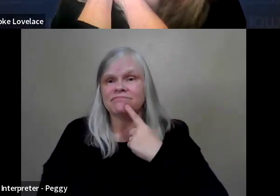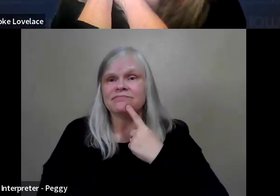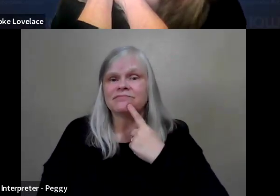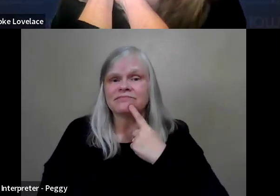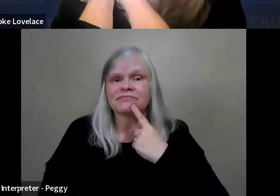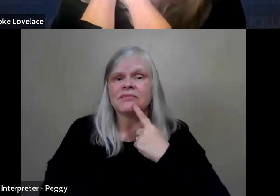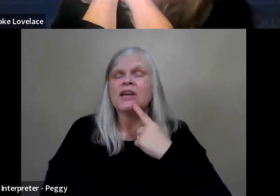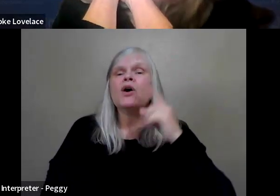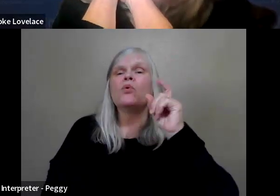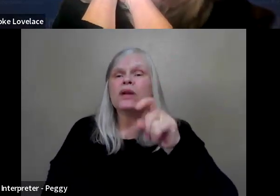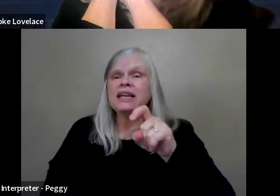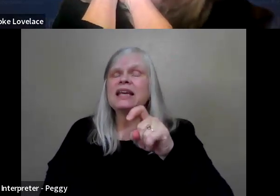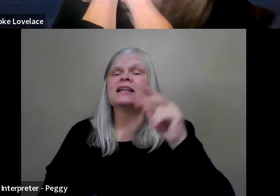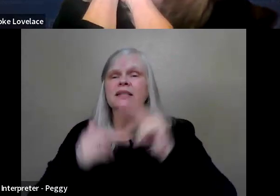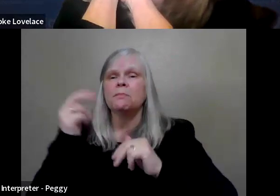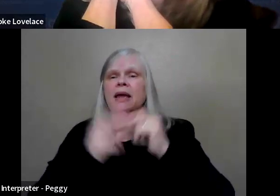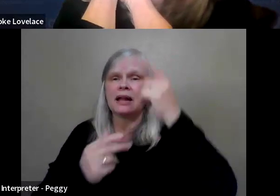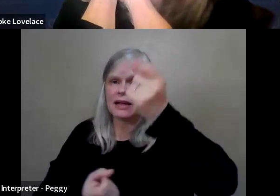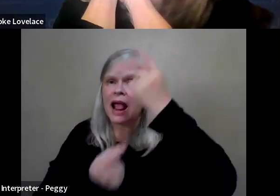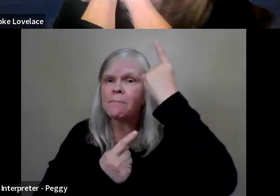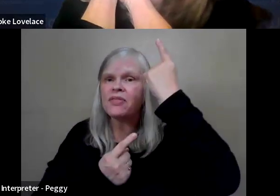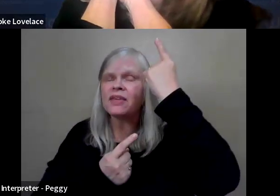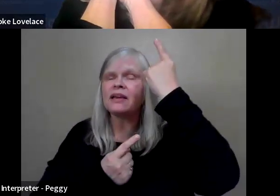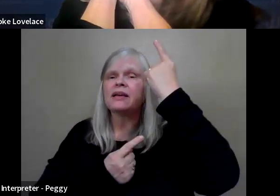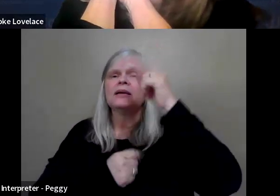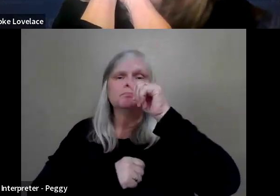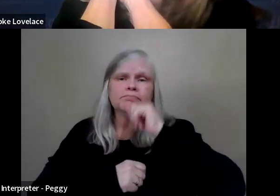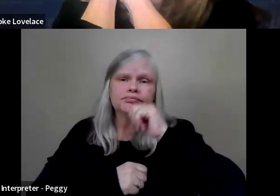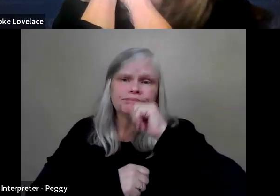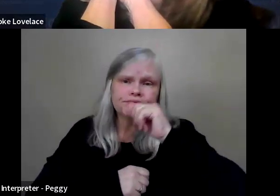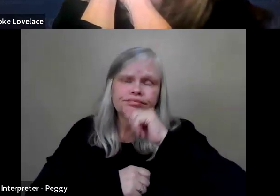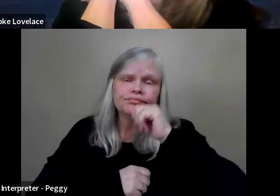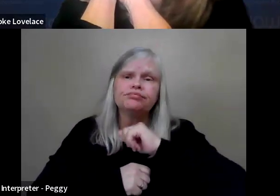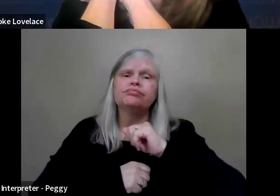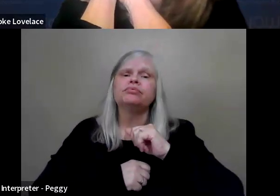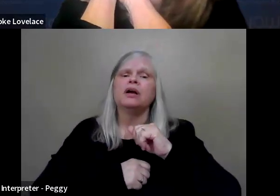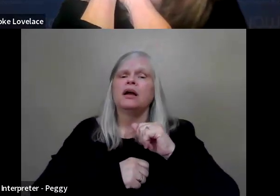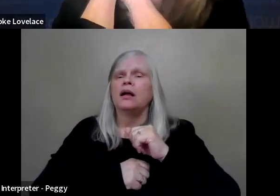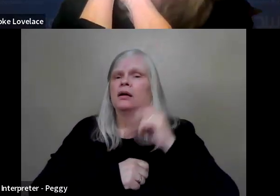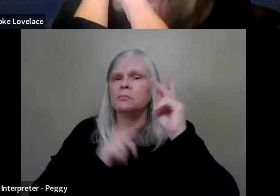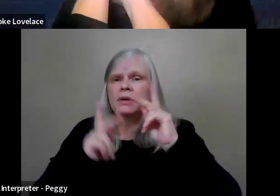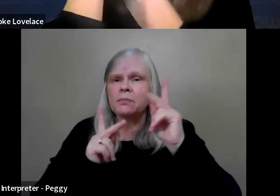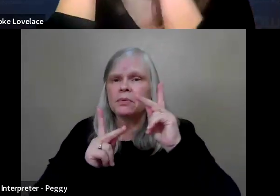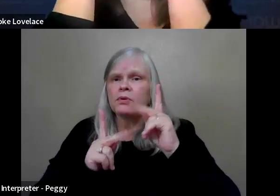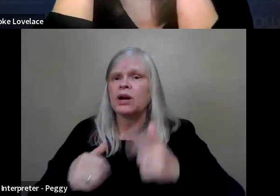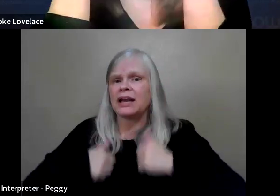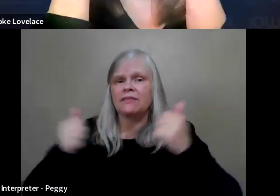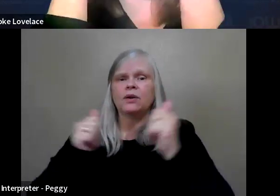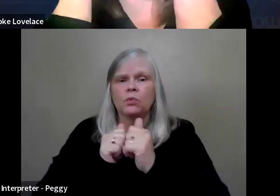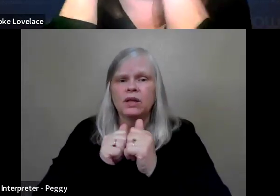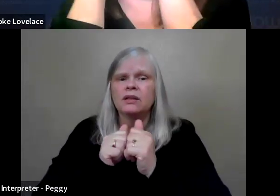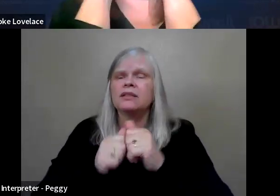build empathy and help us have a little more patience when we're with people living with dementia.